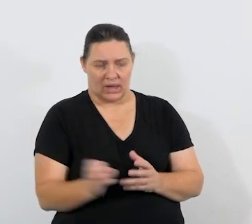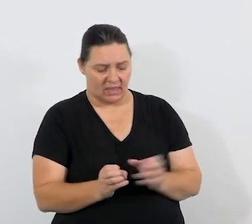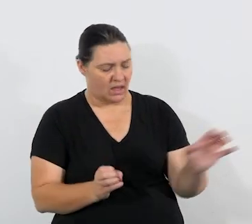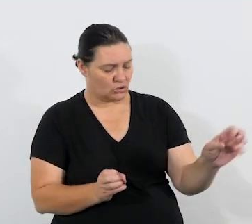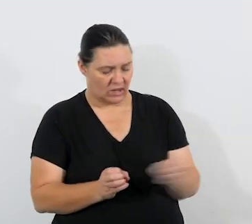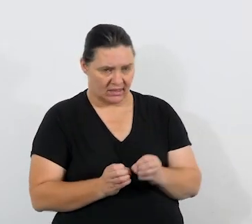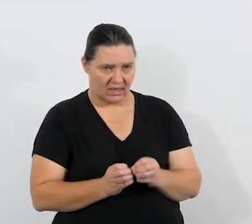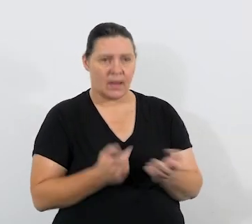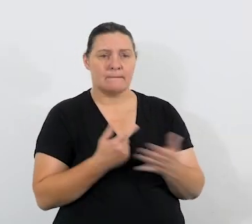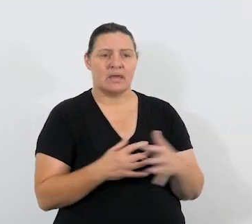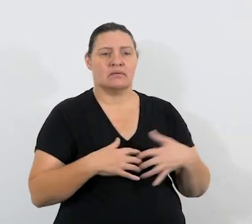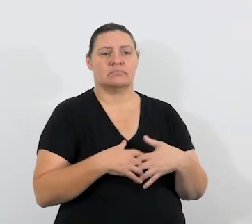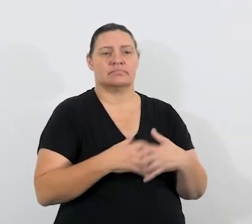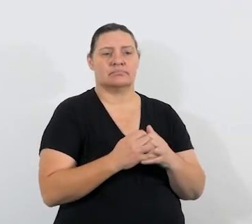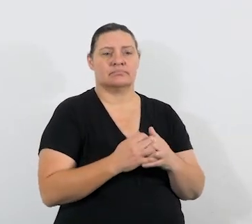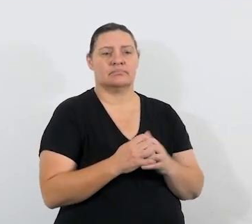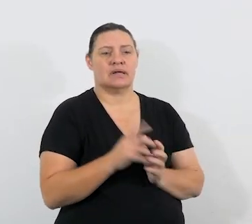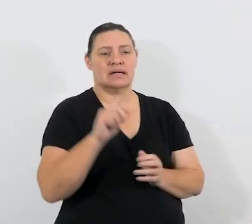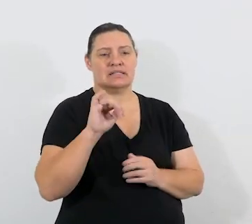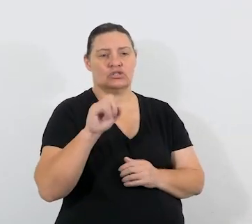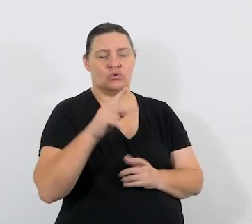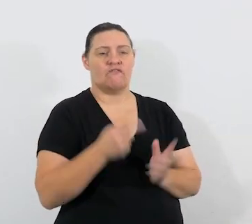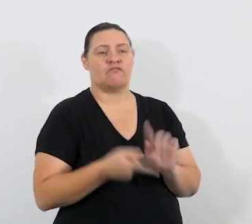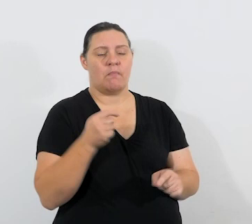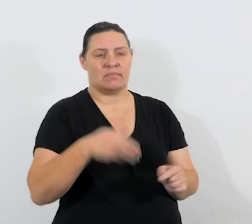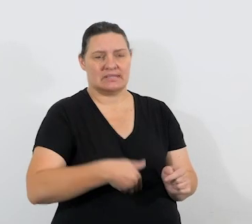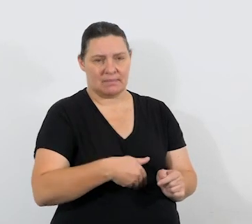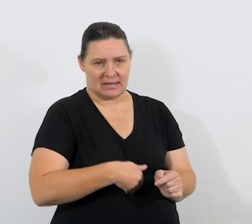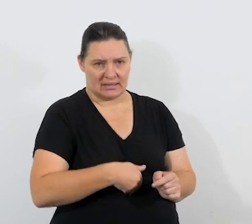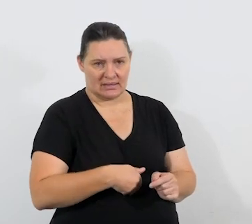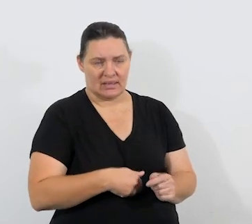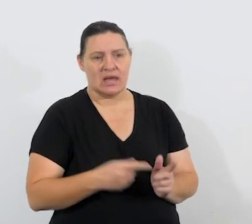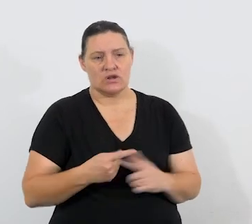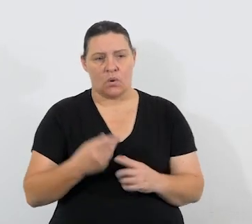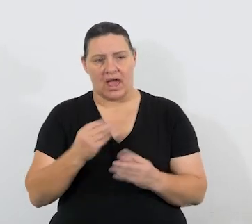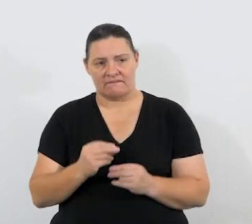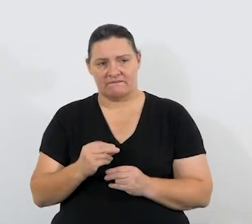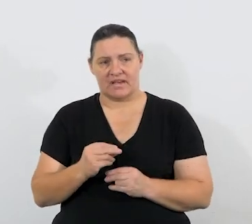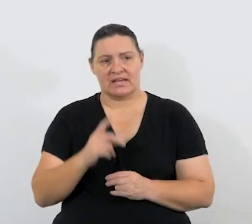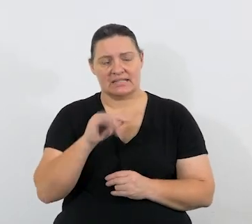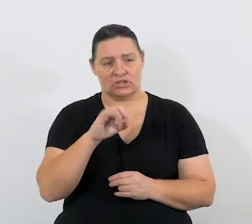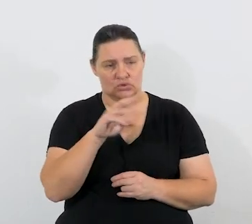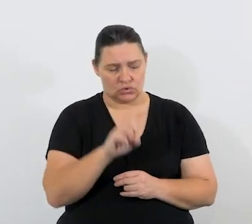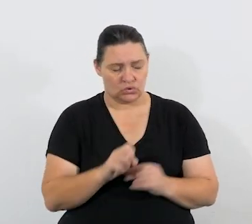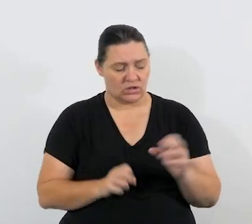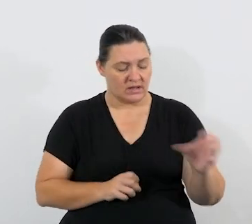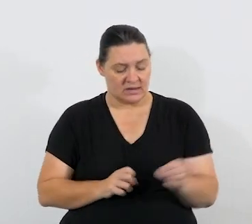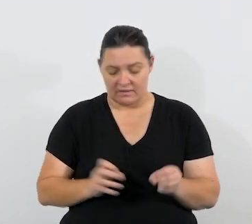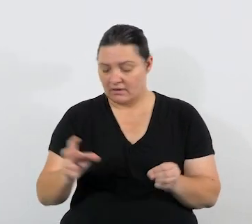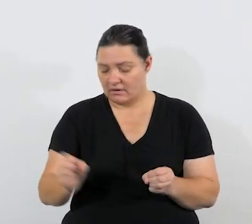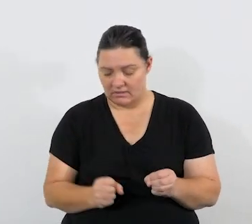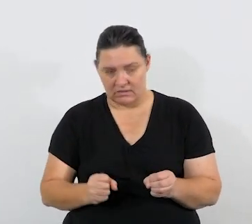grouped together, giving us tissue from the stomach. So now we have our tissue. This